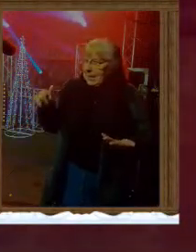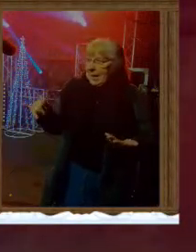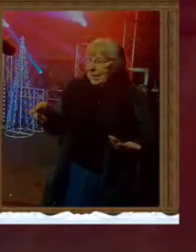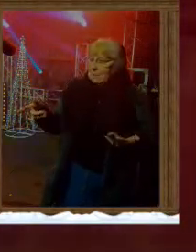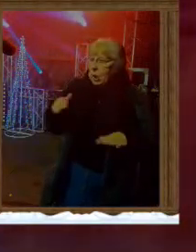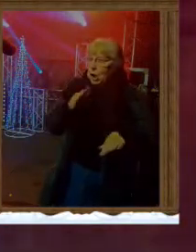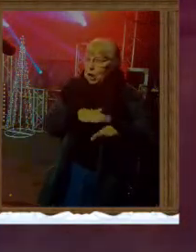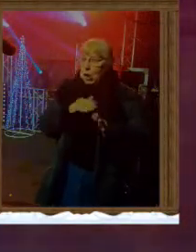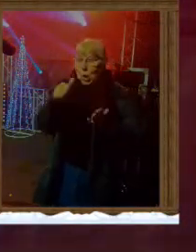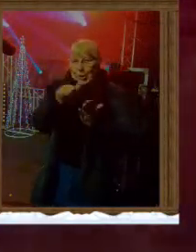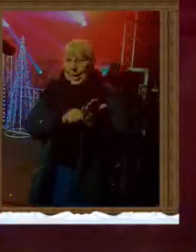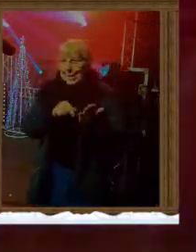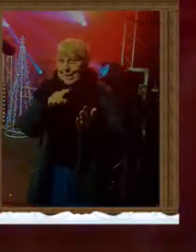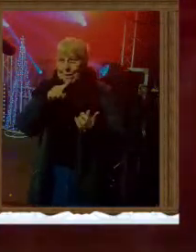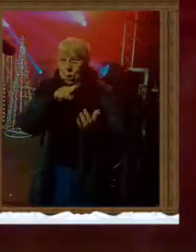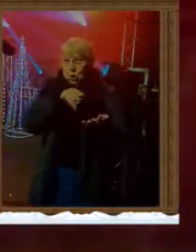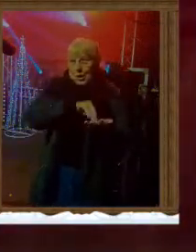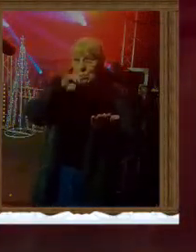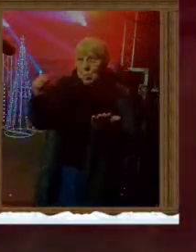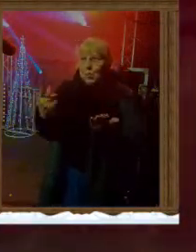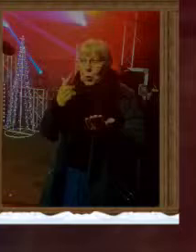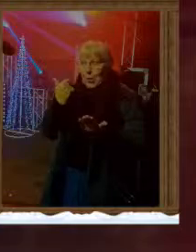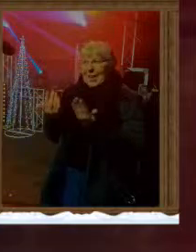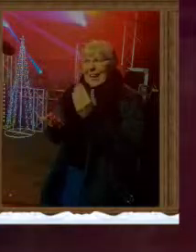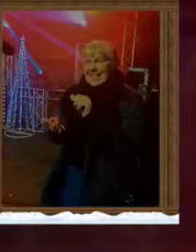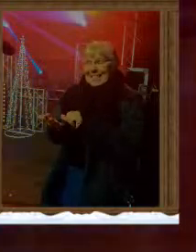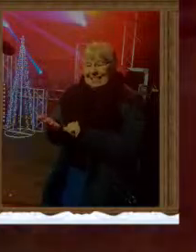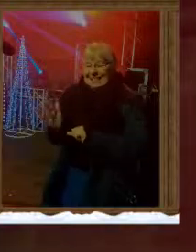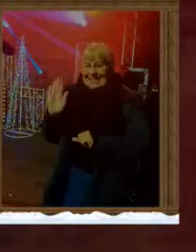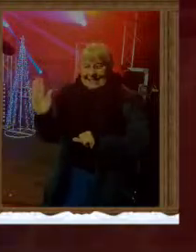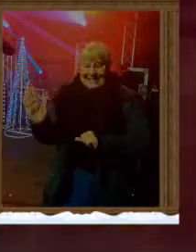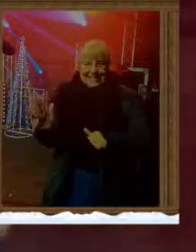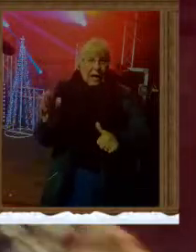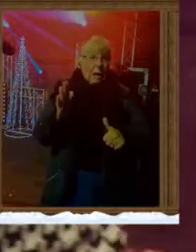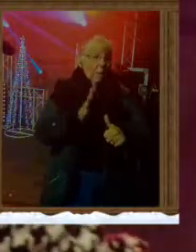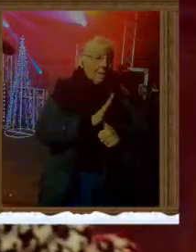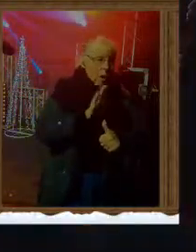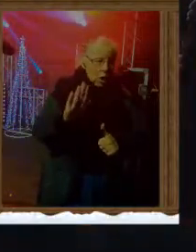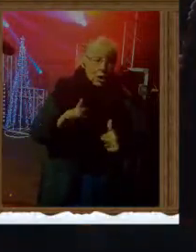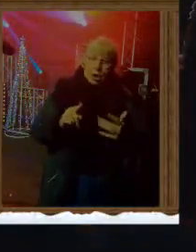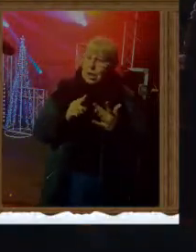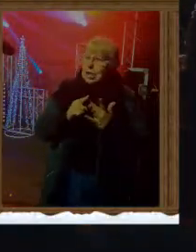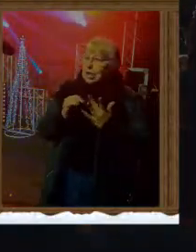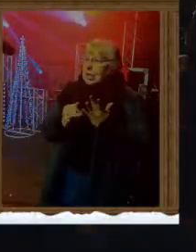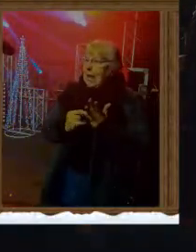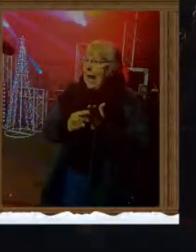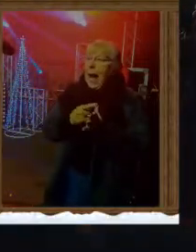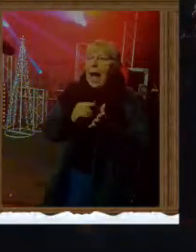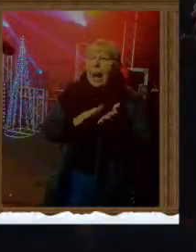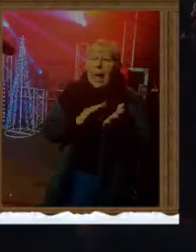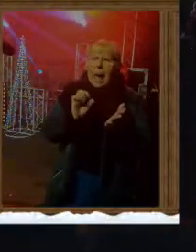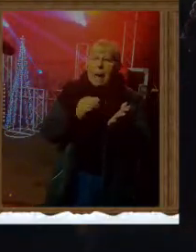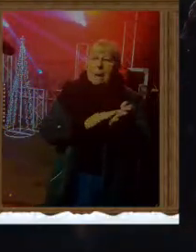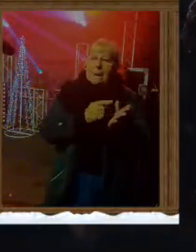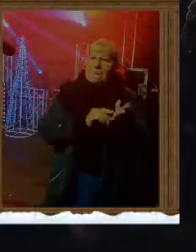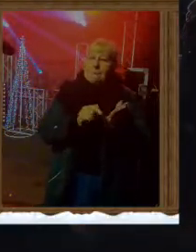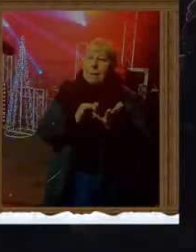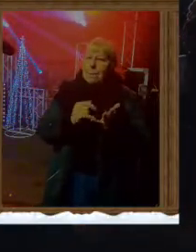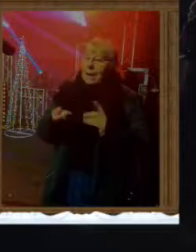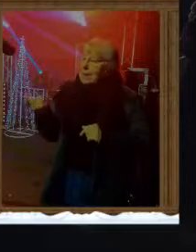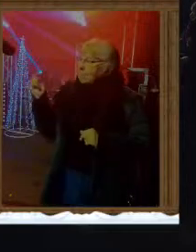naughty list. I'm trying to get off the naughty list. But first, we're going to have our very own Isla McManus back again. Come on,